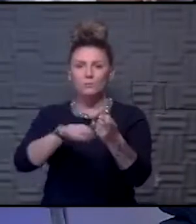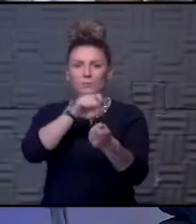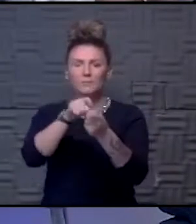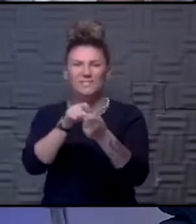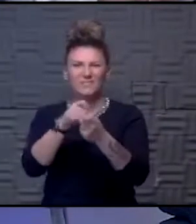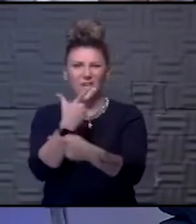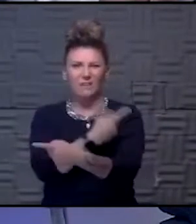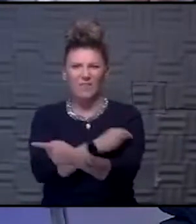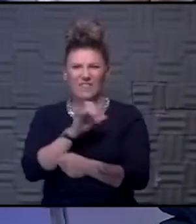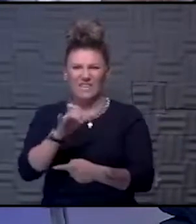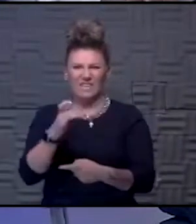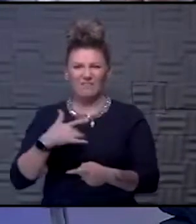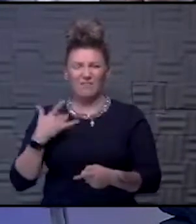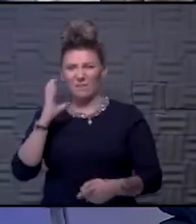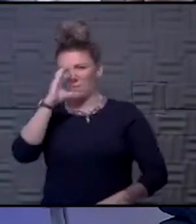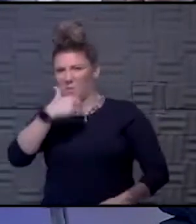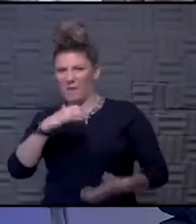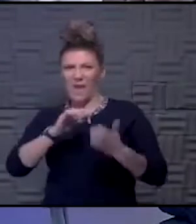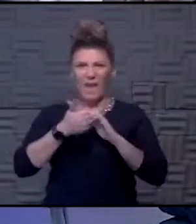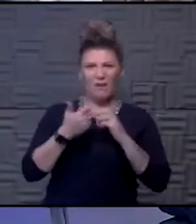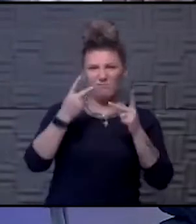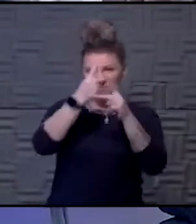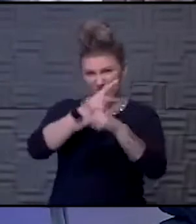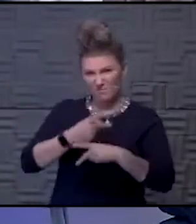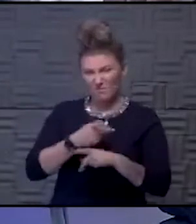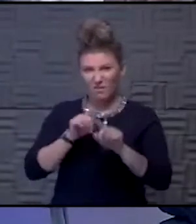weird. How do you reconcile that?